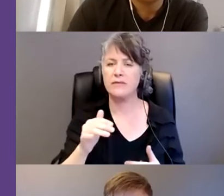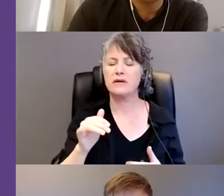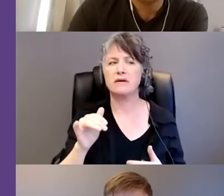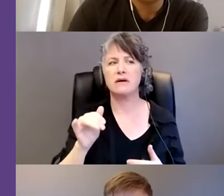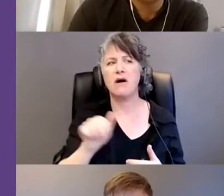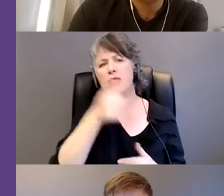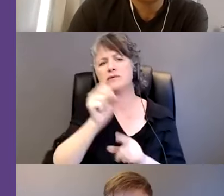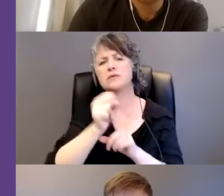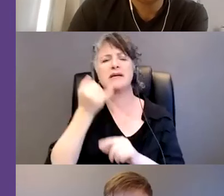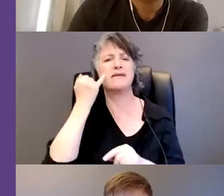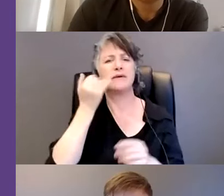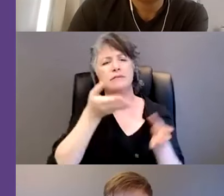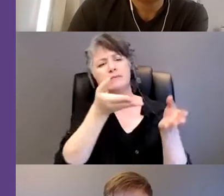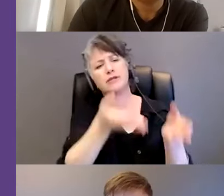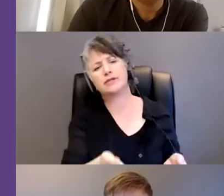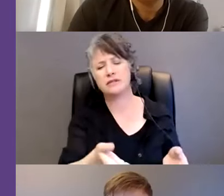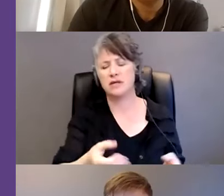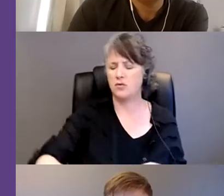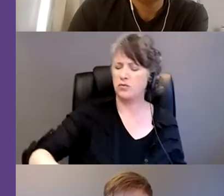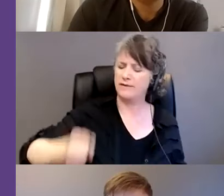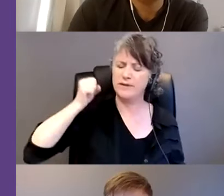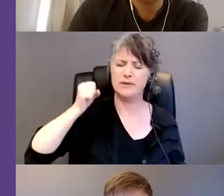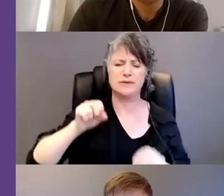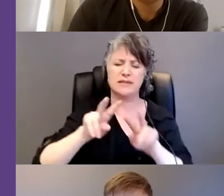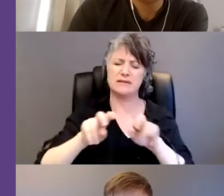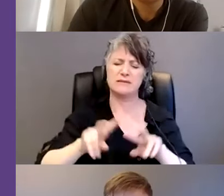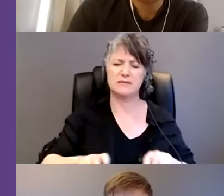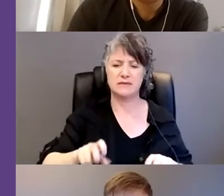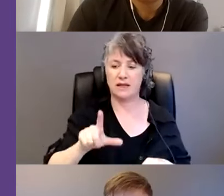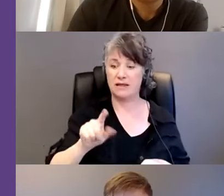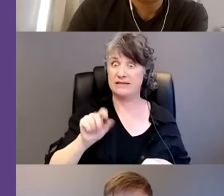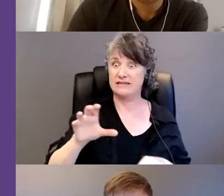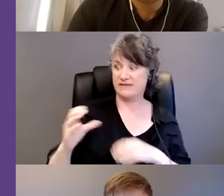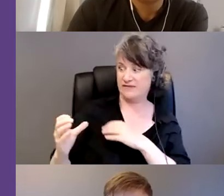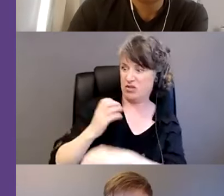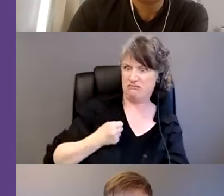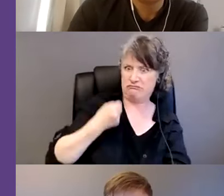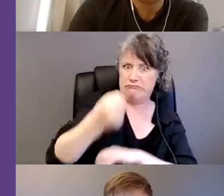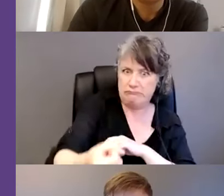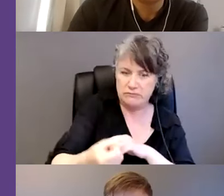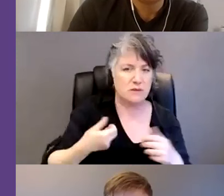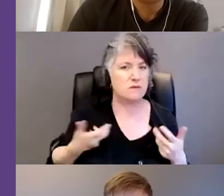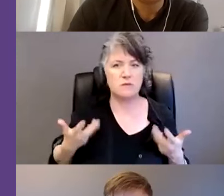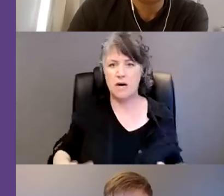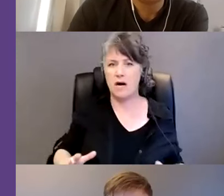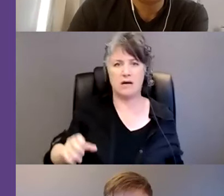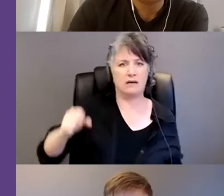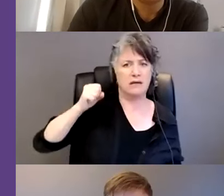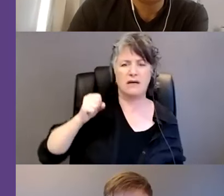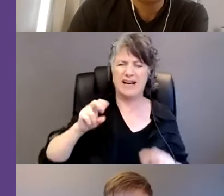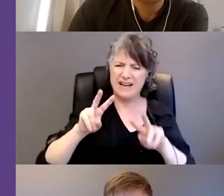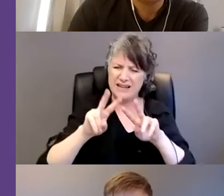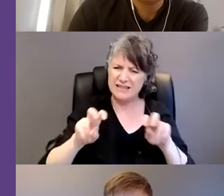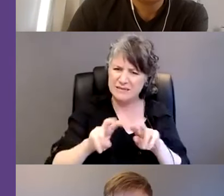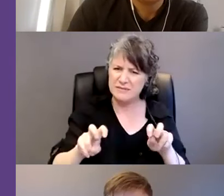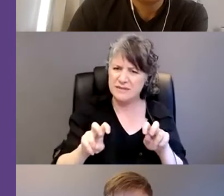refusing an assessment for going into long-term care, what would that look like? We've had a few questions around that.